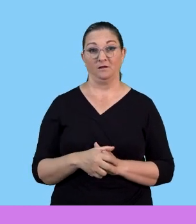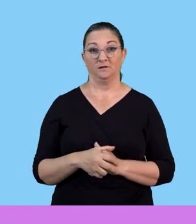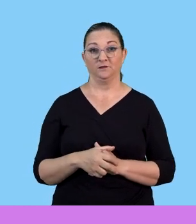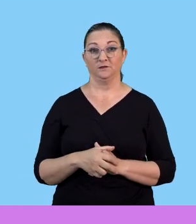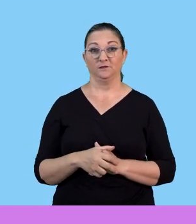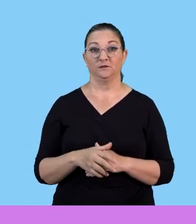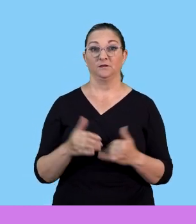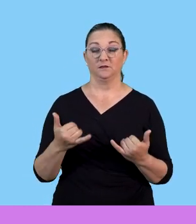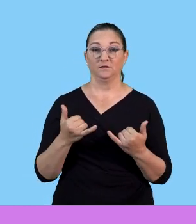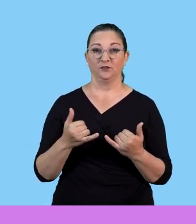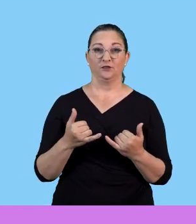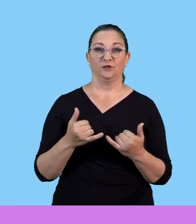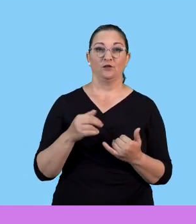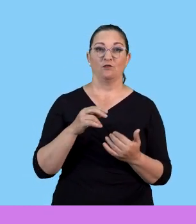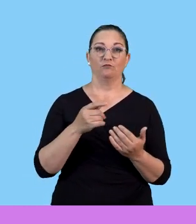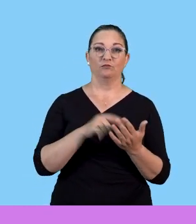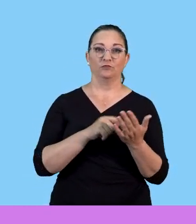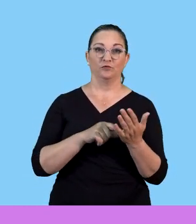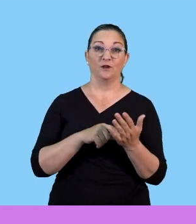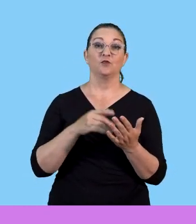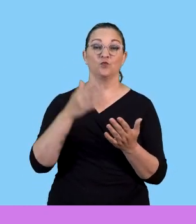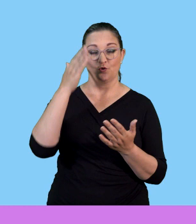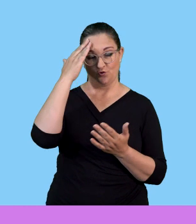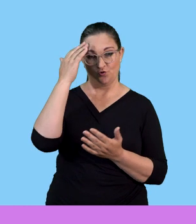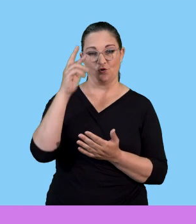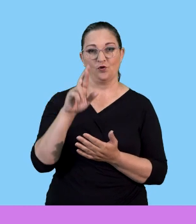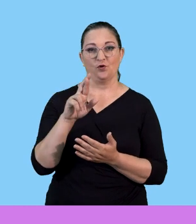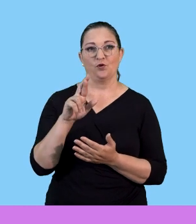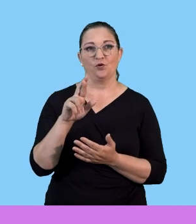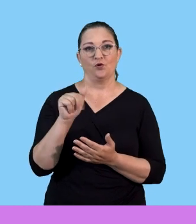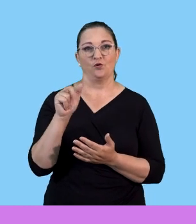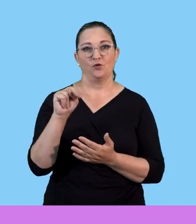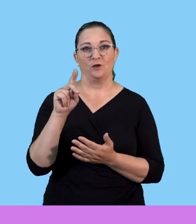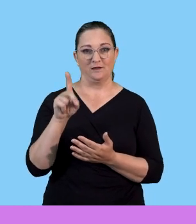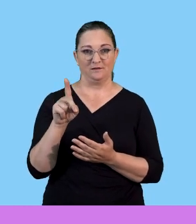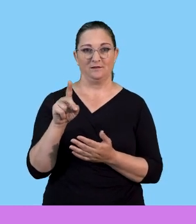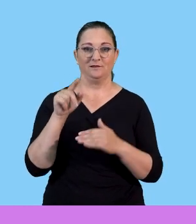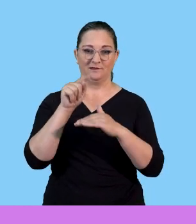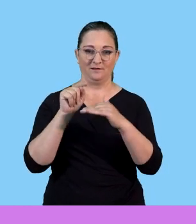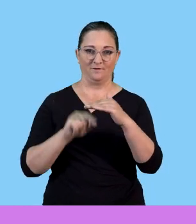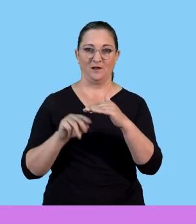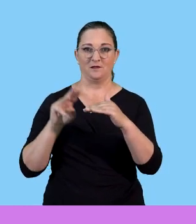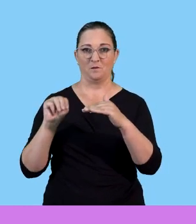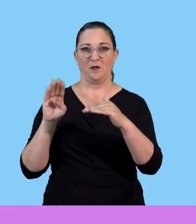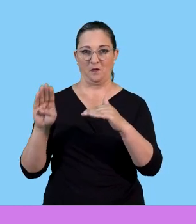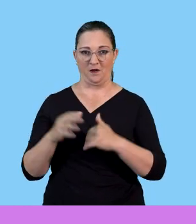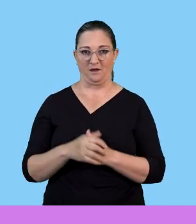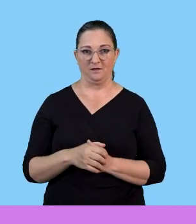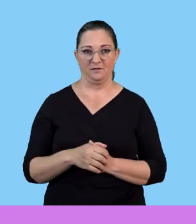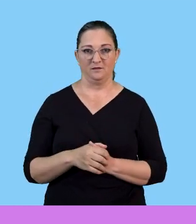950 rand. So the rate is going to be rand divided by the